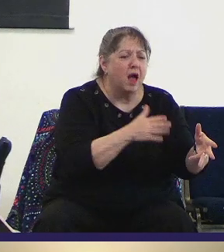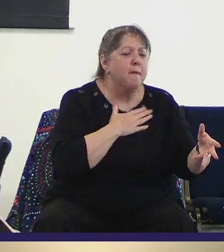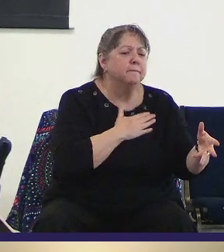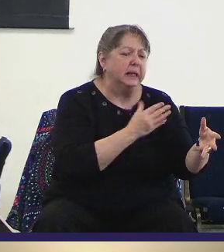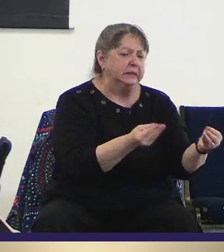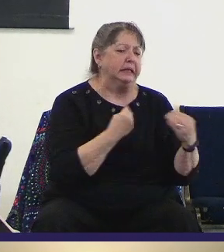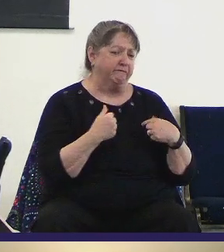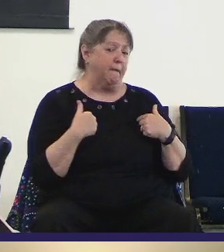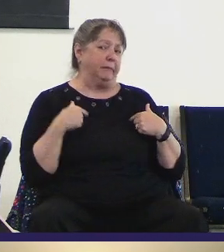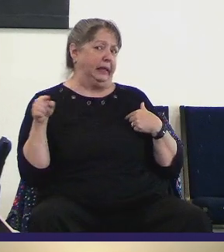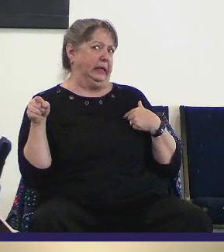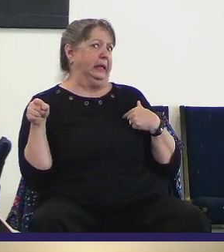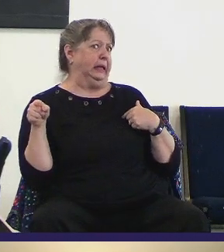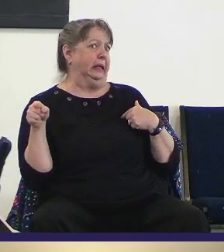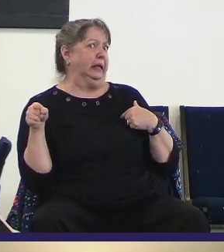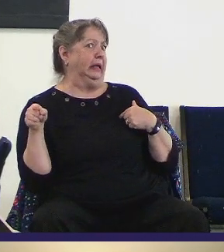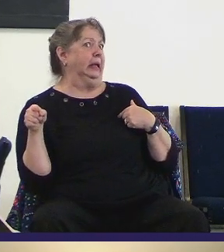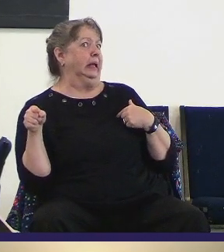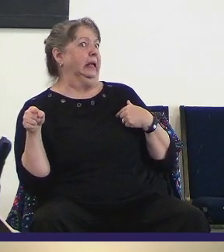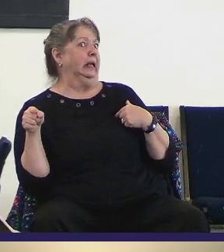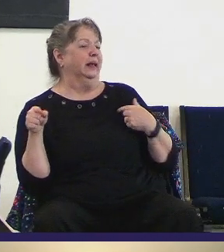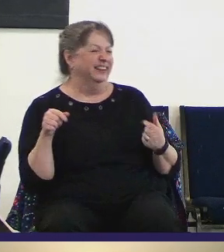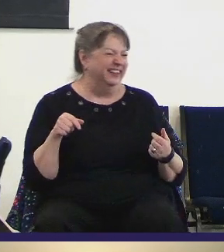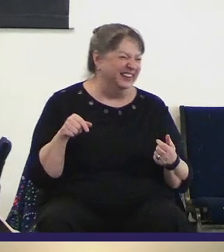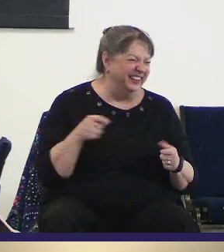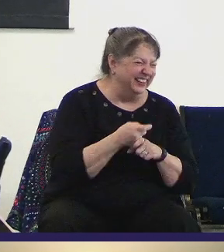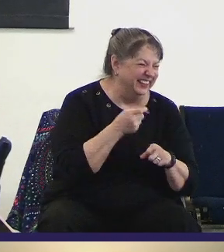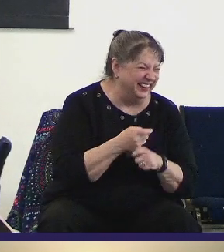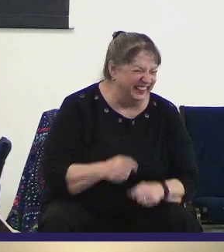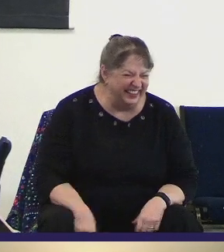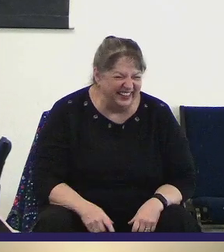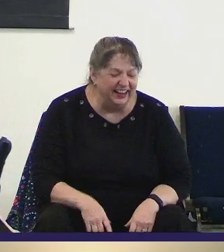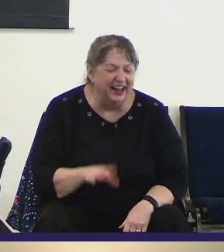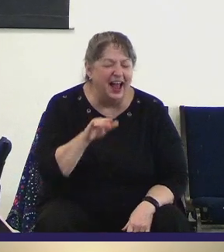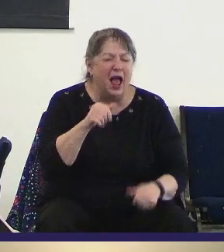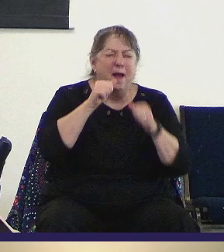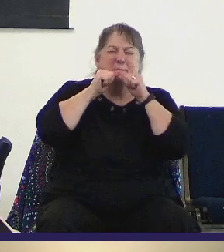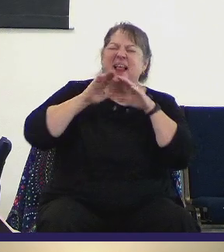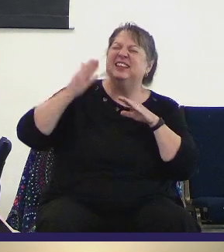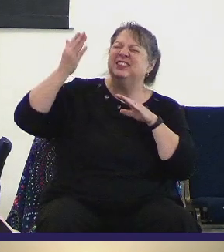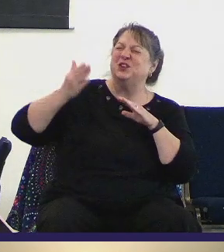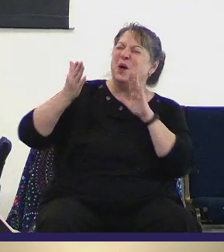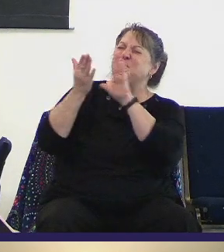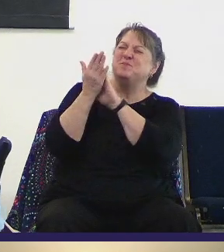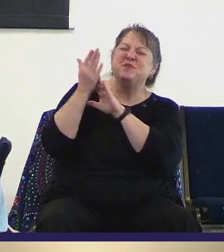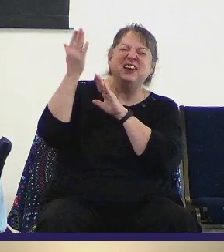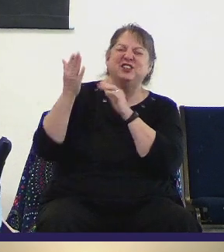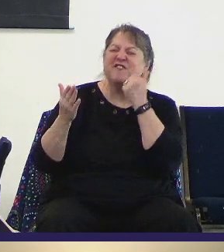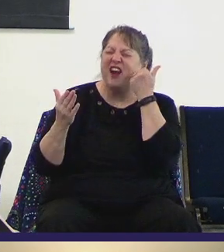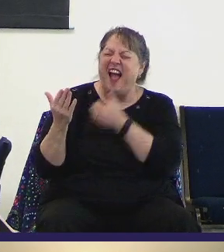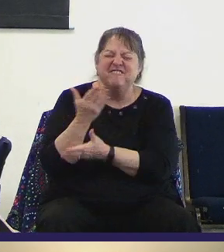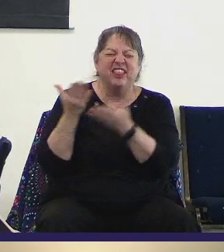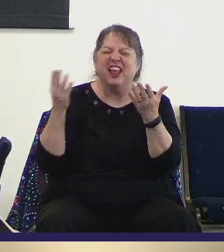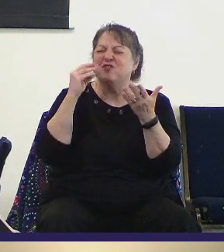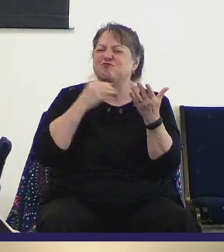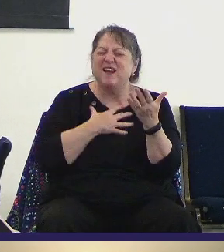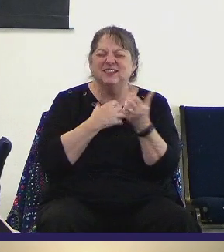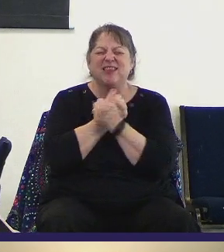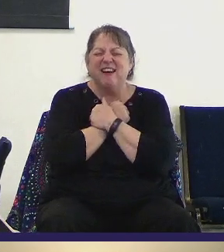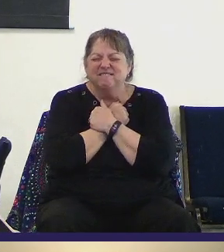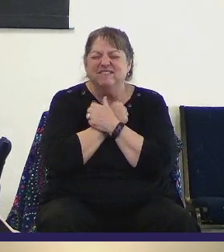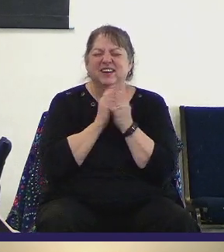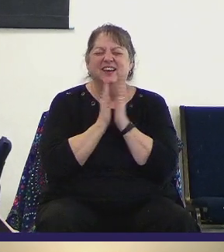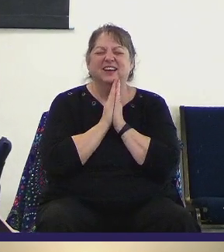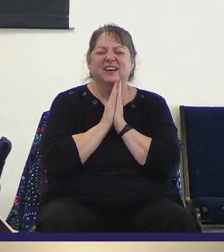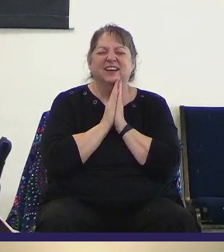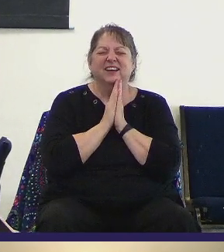right? All right. Let's pray together. Father, we bless you. We praise you today for your grace and love. Thank you, God, for